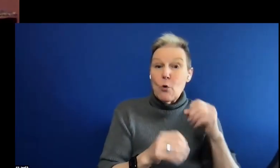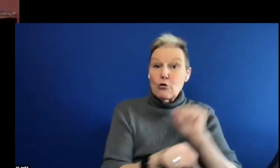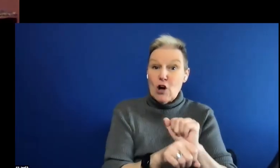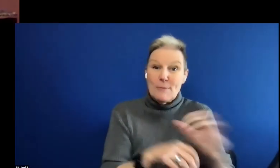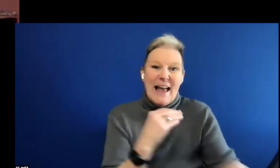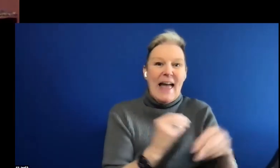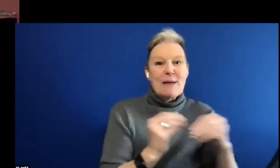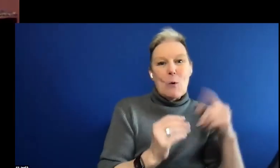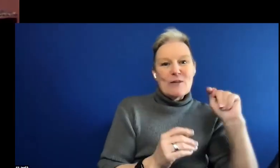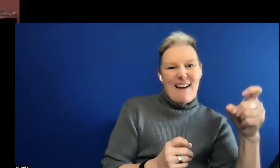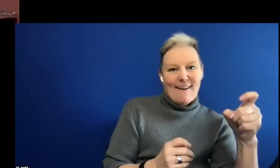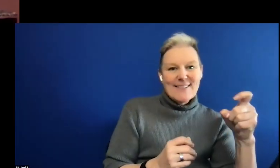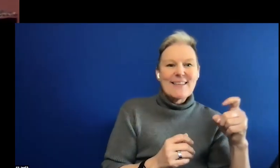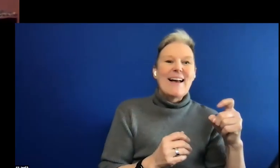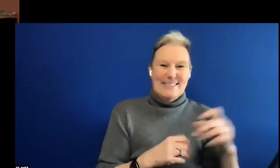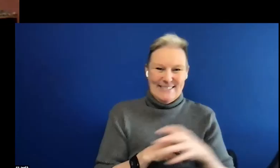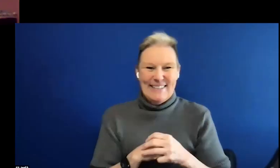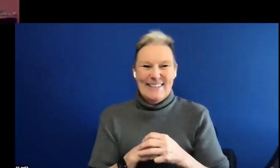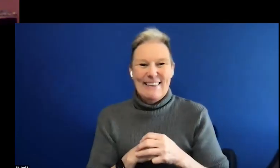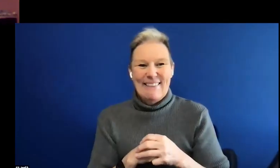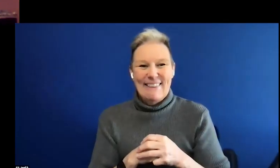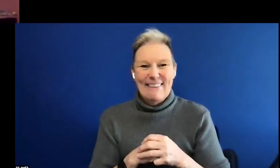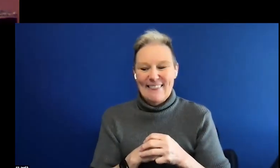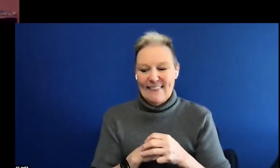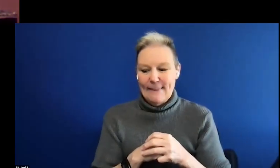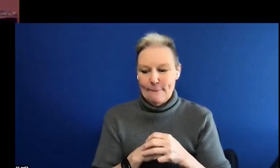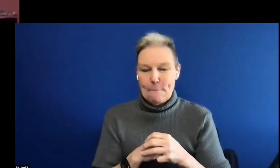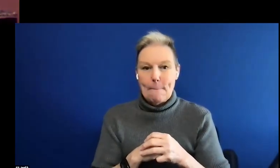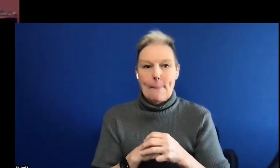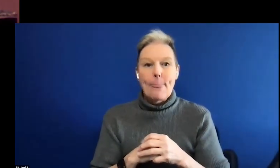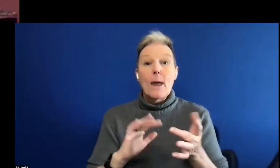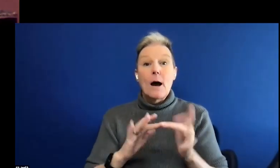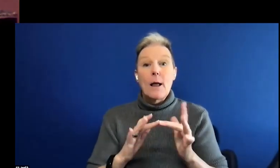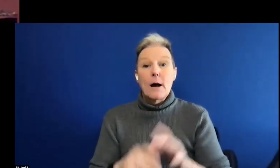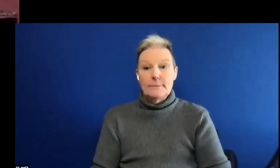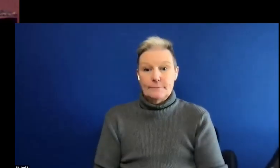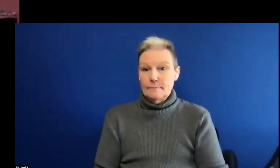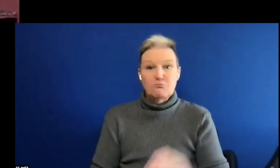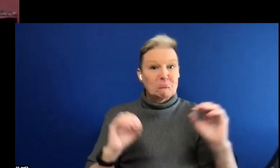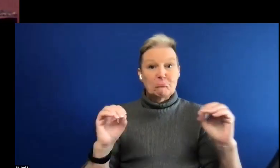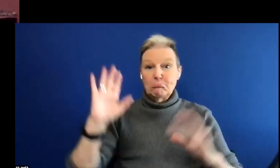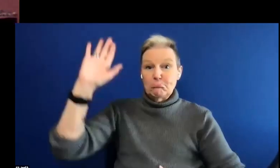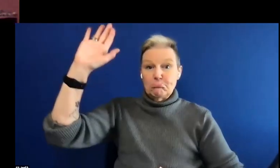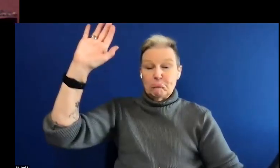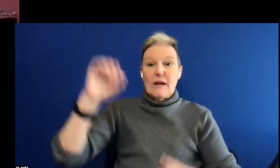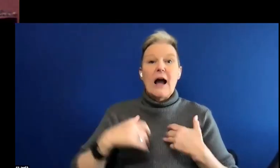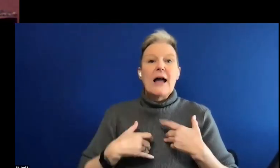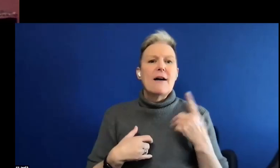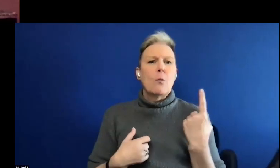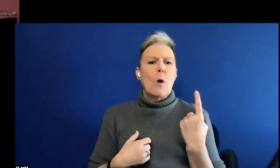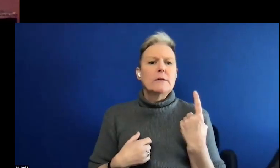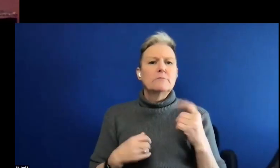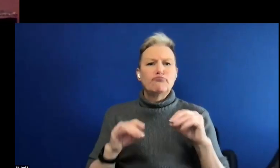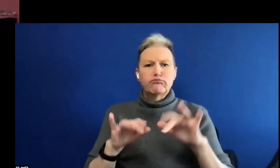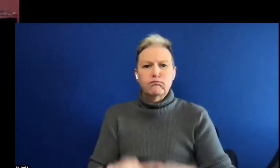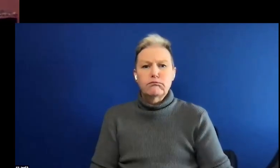and get some training. Thank you. Thank you. Okay, online? We don't have any hands raised, but I do have one that's written